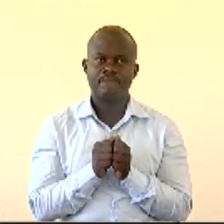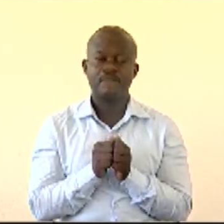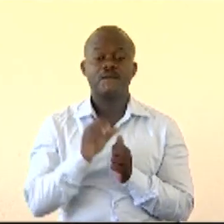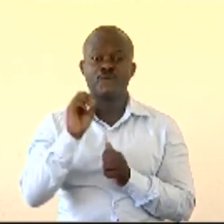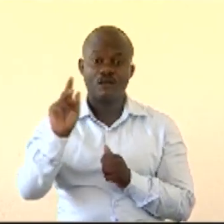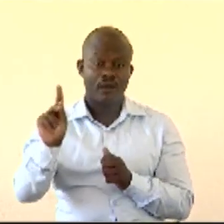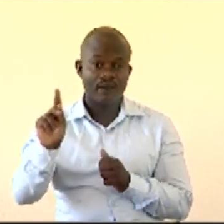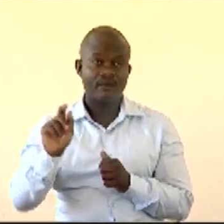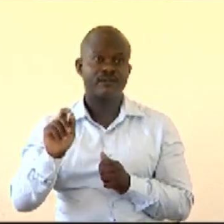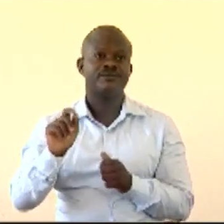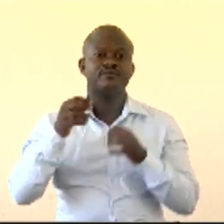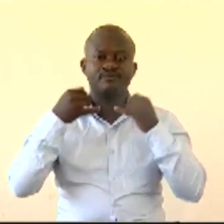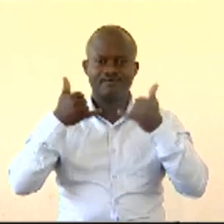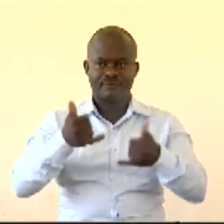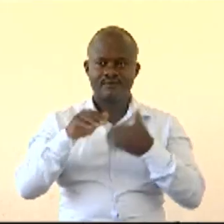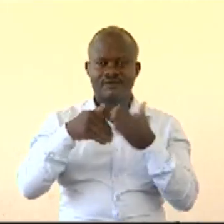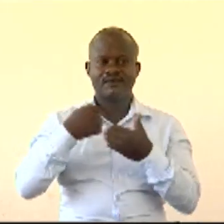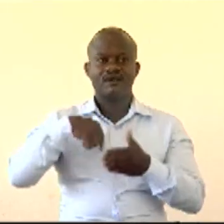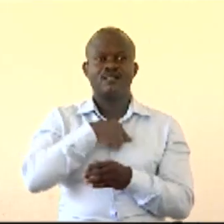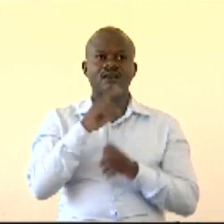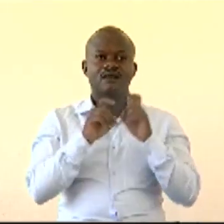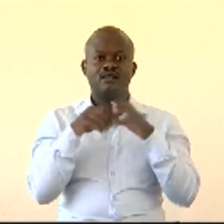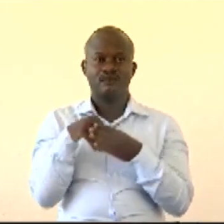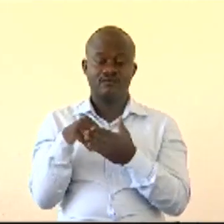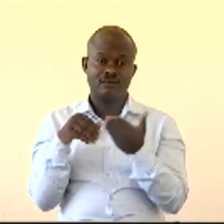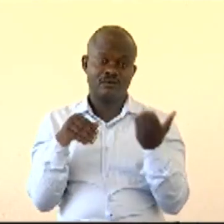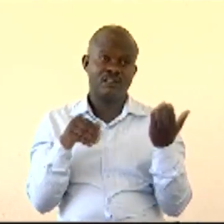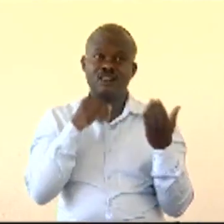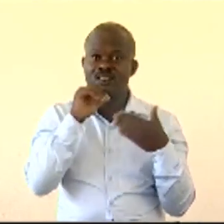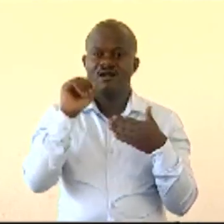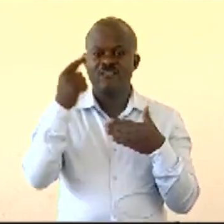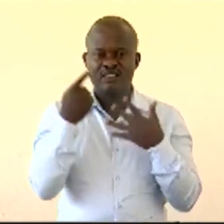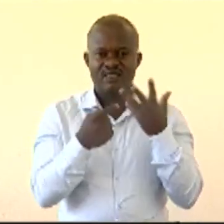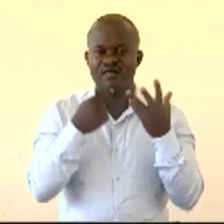Okay? Now, is our equation balanced? That is the first thing